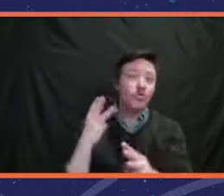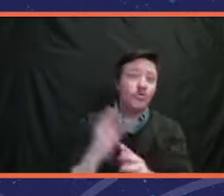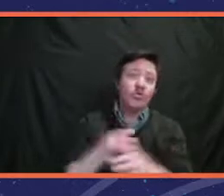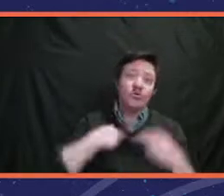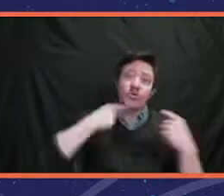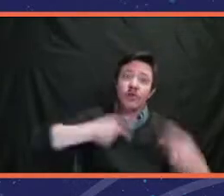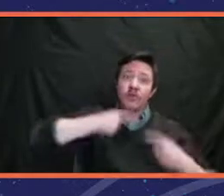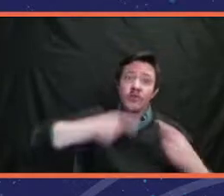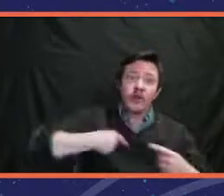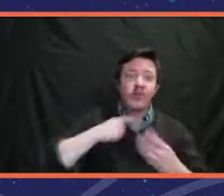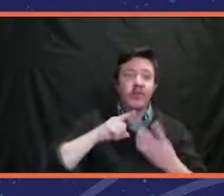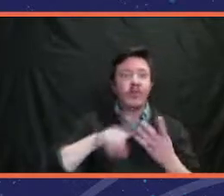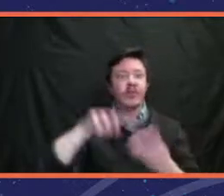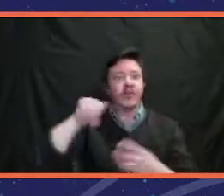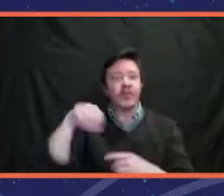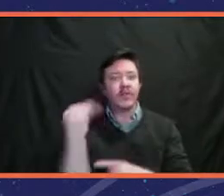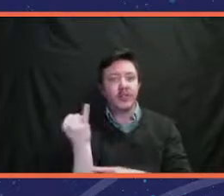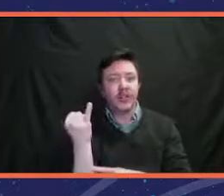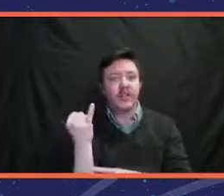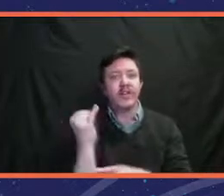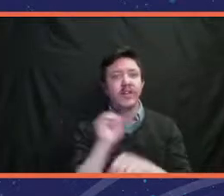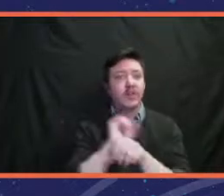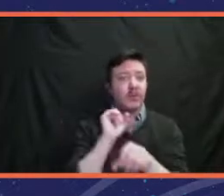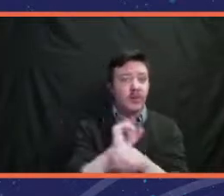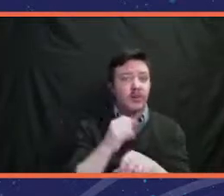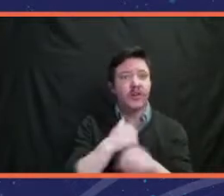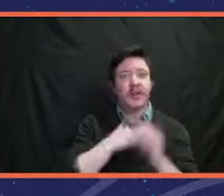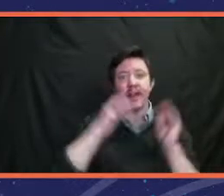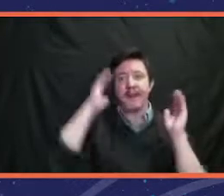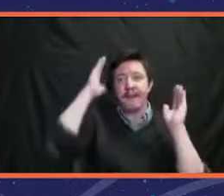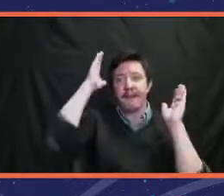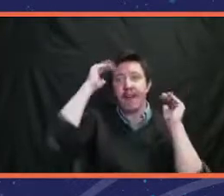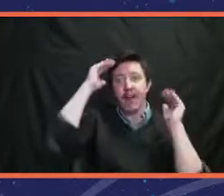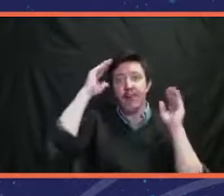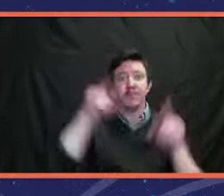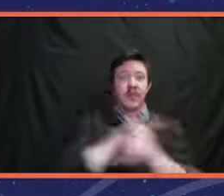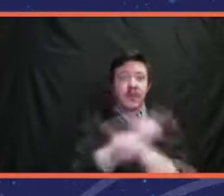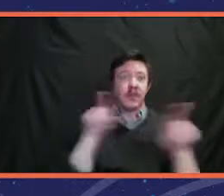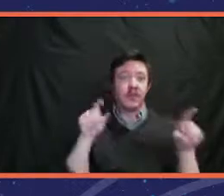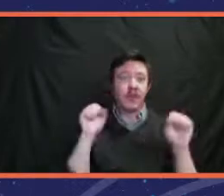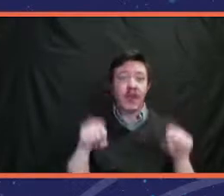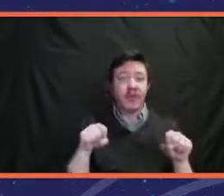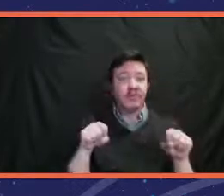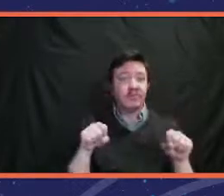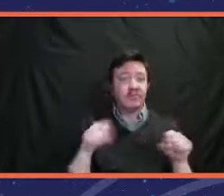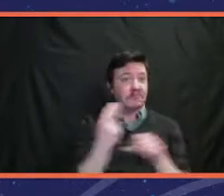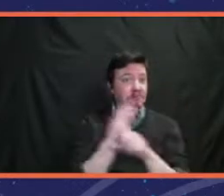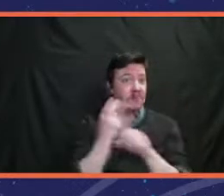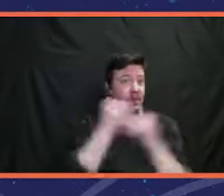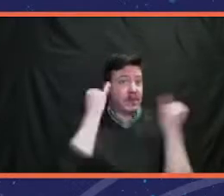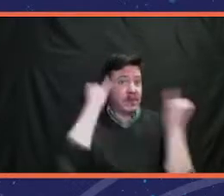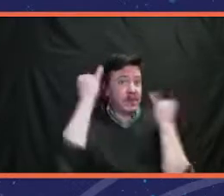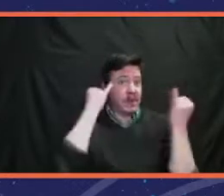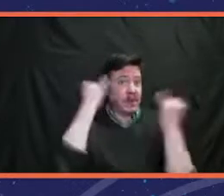part of. And I hope that you can, I don't know, with this imagination series,